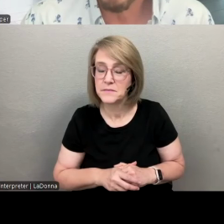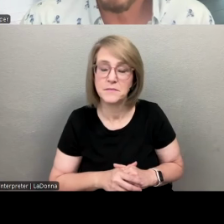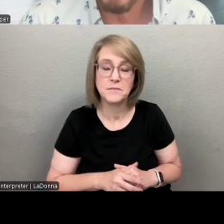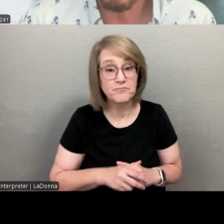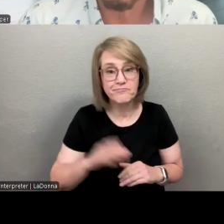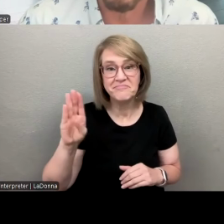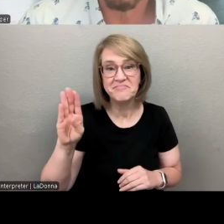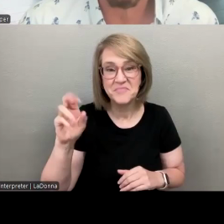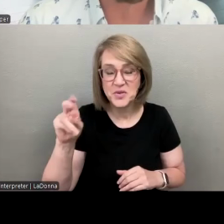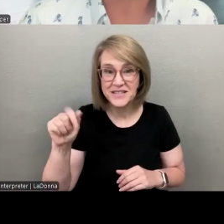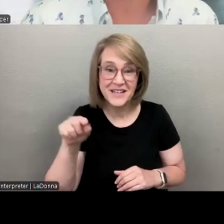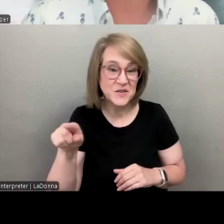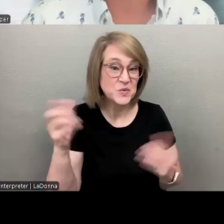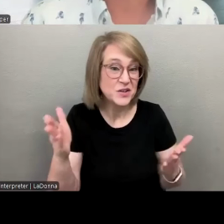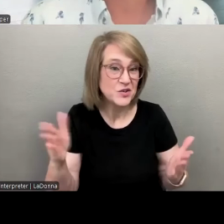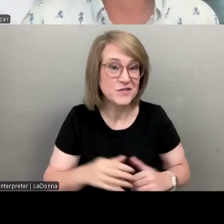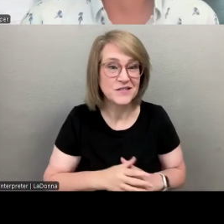Brenda, are you here? Or are you?